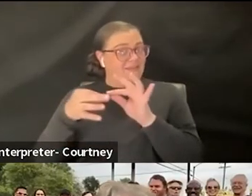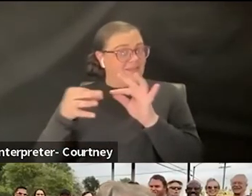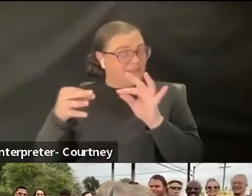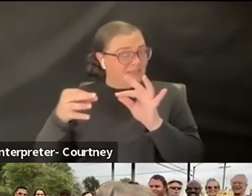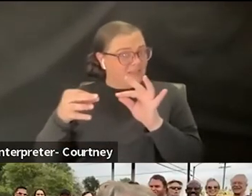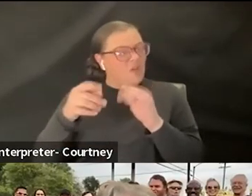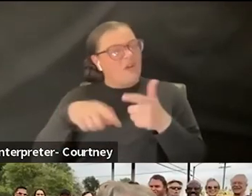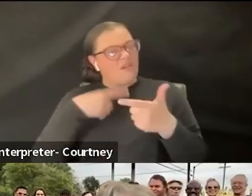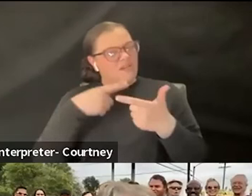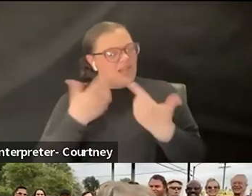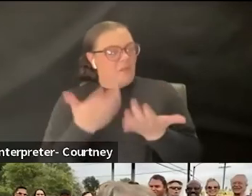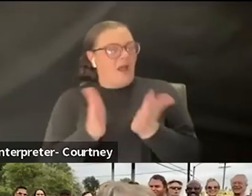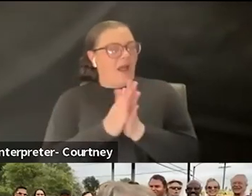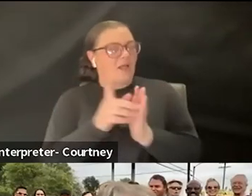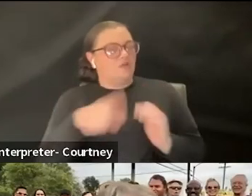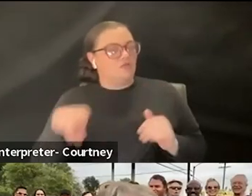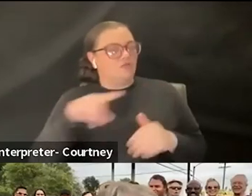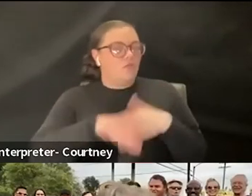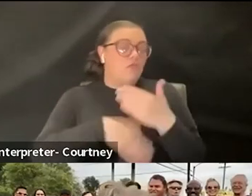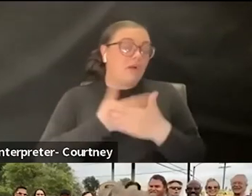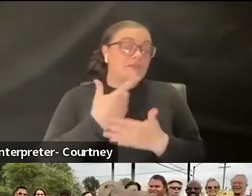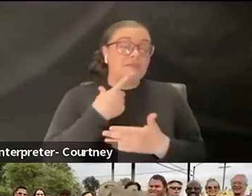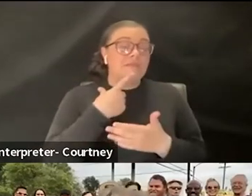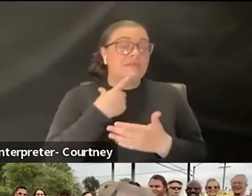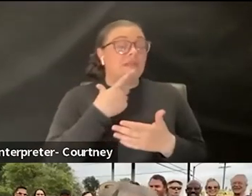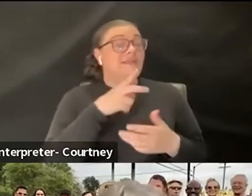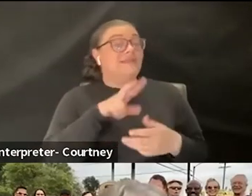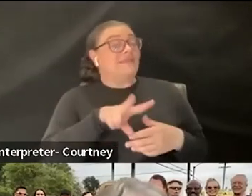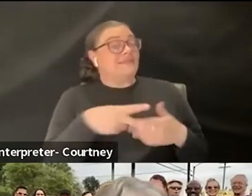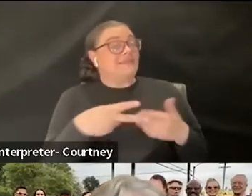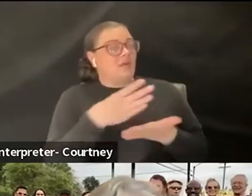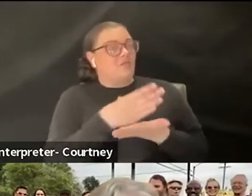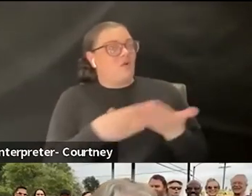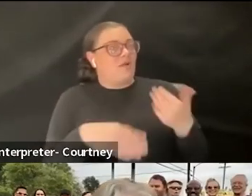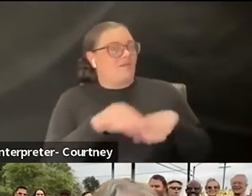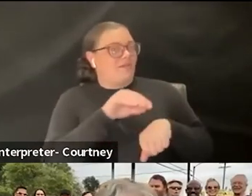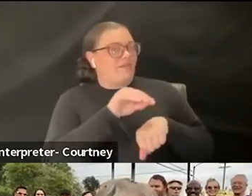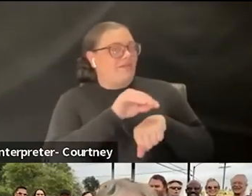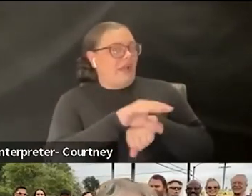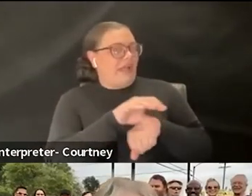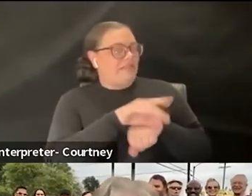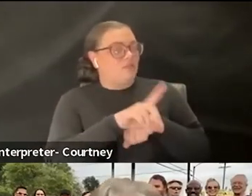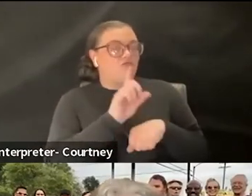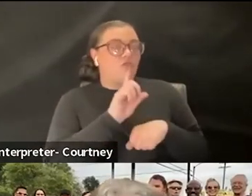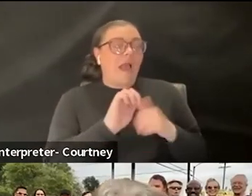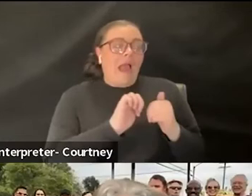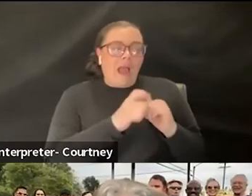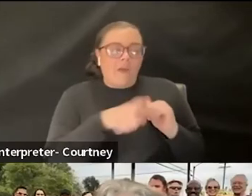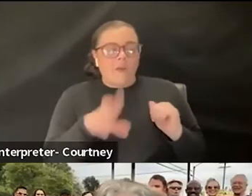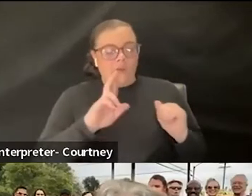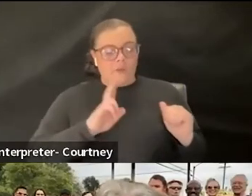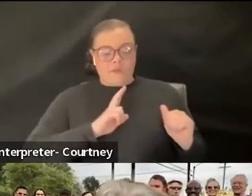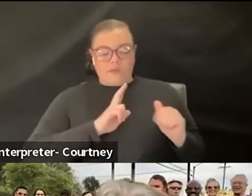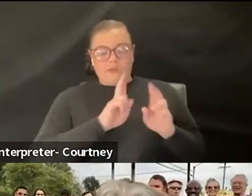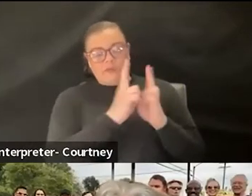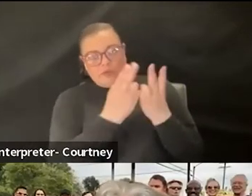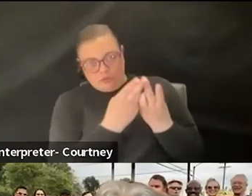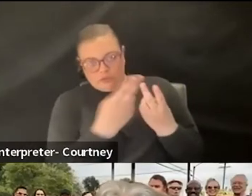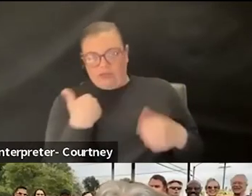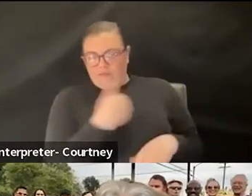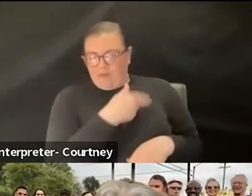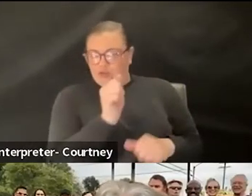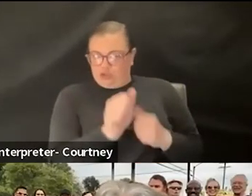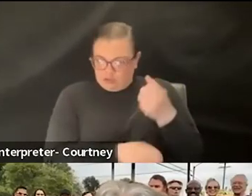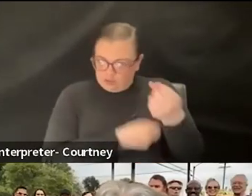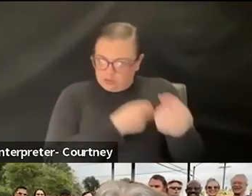members can support their union. And, you know, we've been talking a lot about the value of joining a union. And once you are a